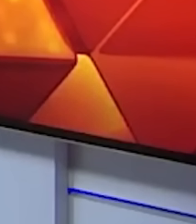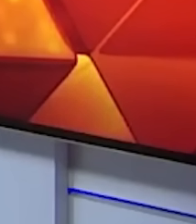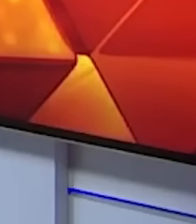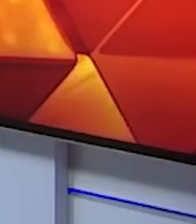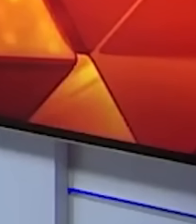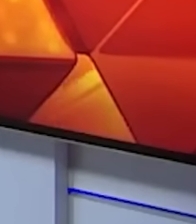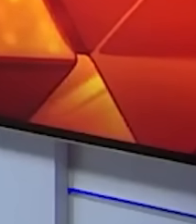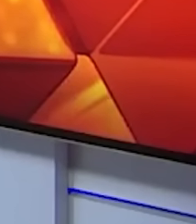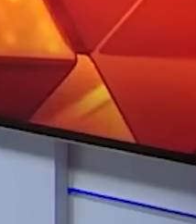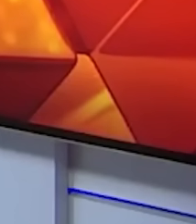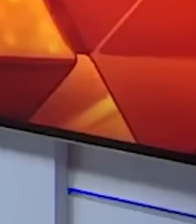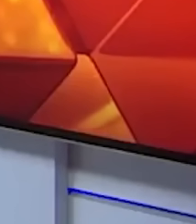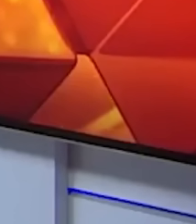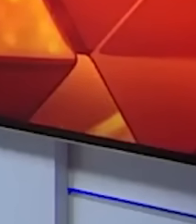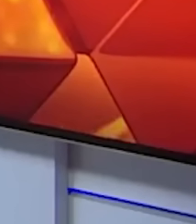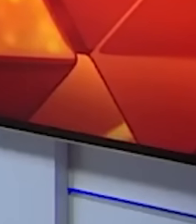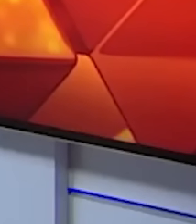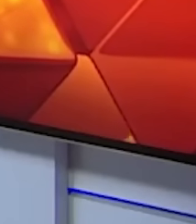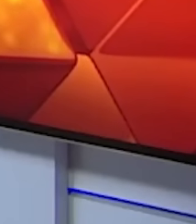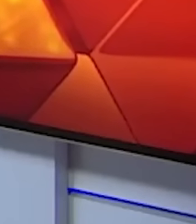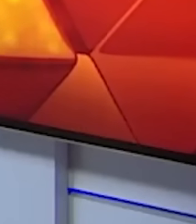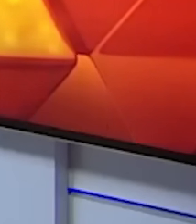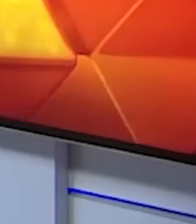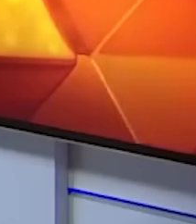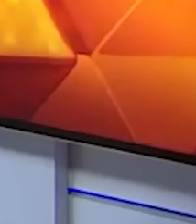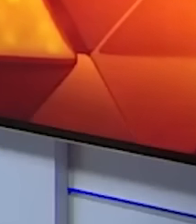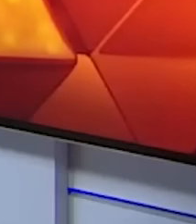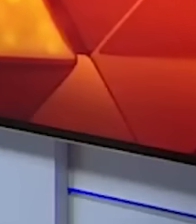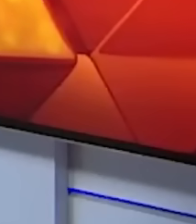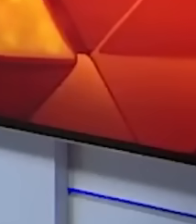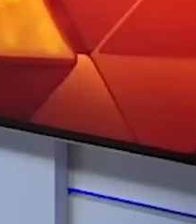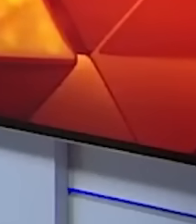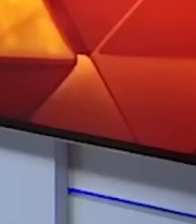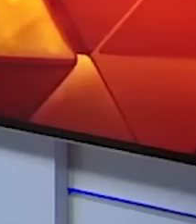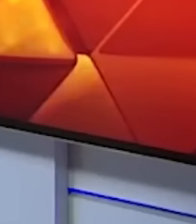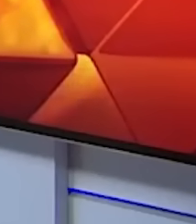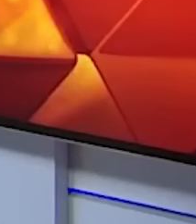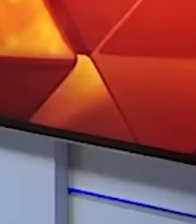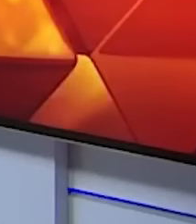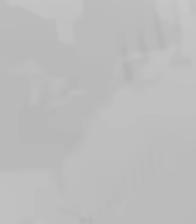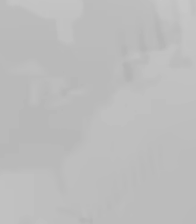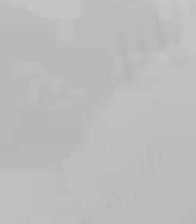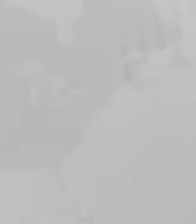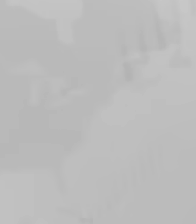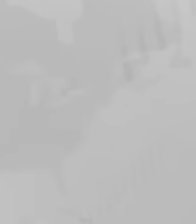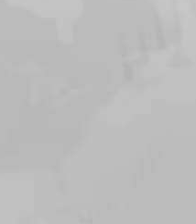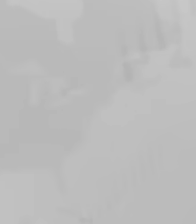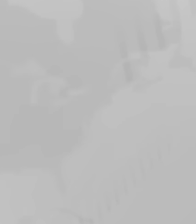kami sa GMA Pinoy TV at www.gmanews.tv.